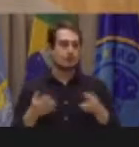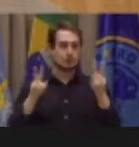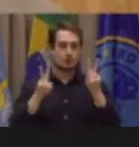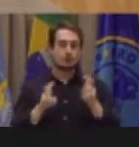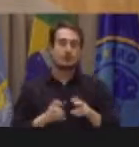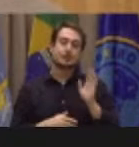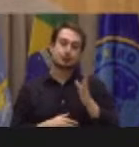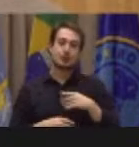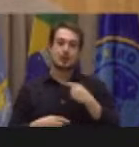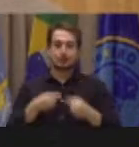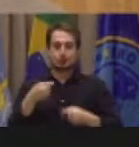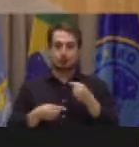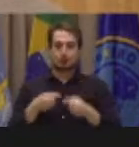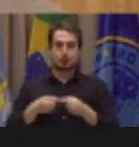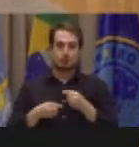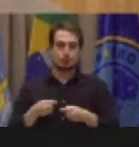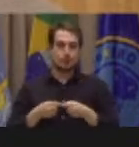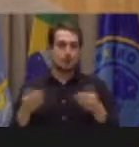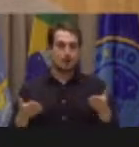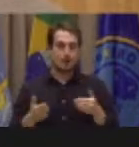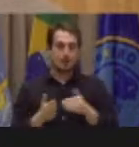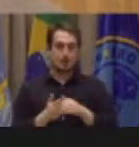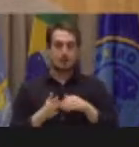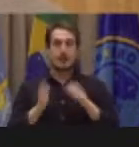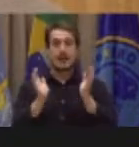the theme that we have mentioned,